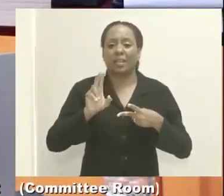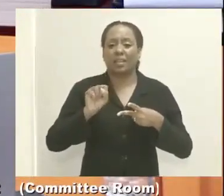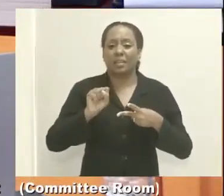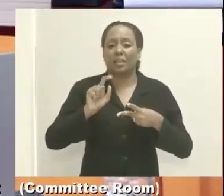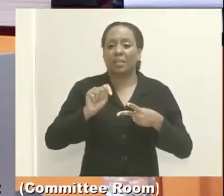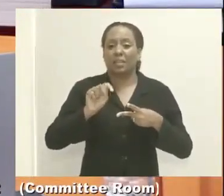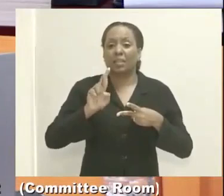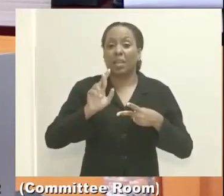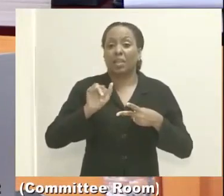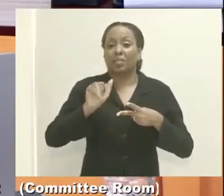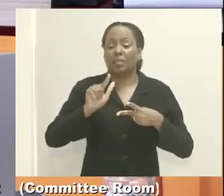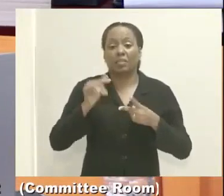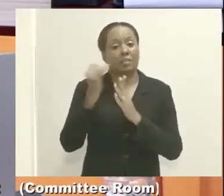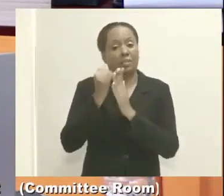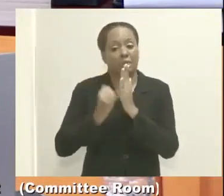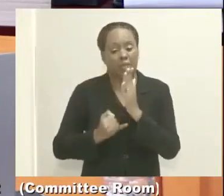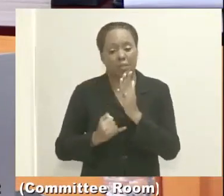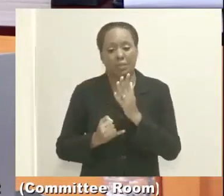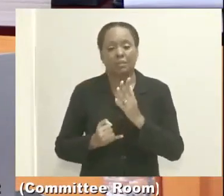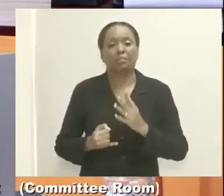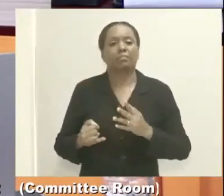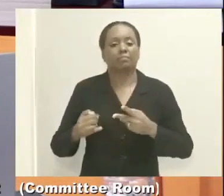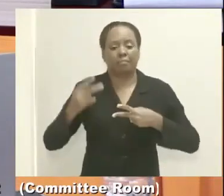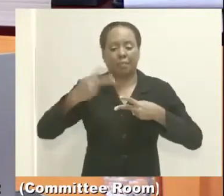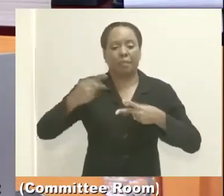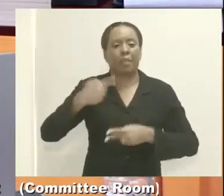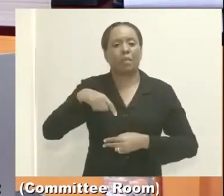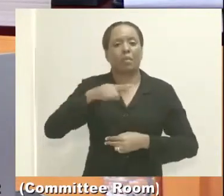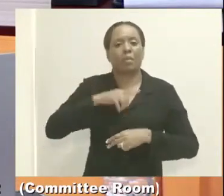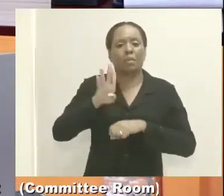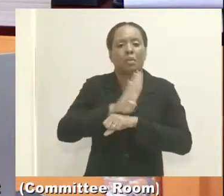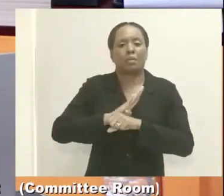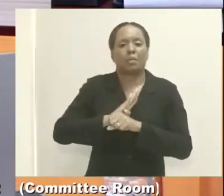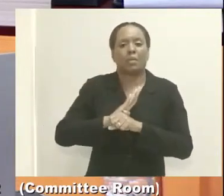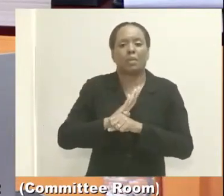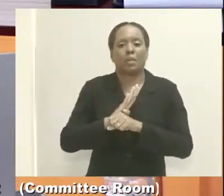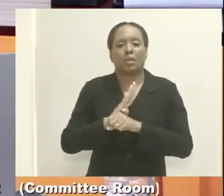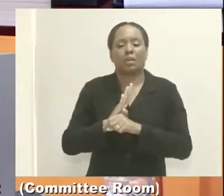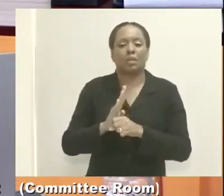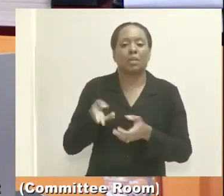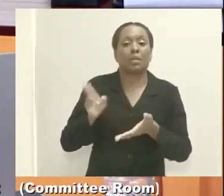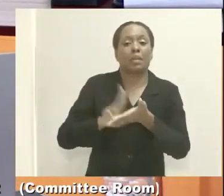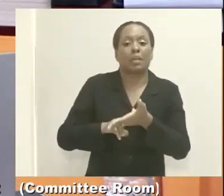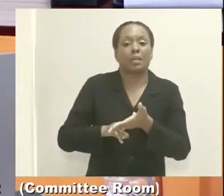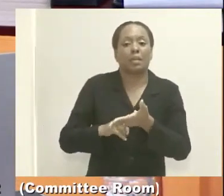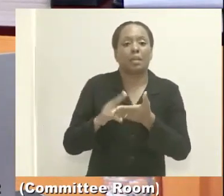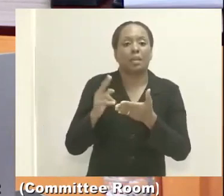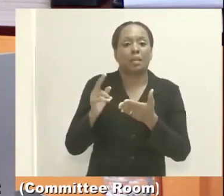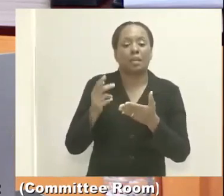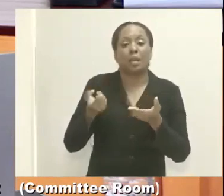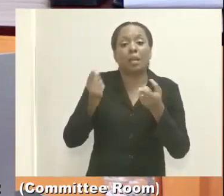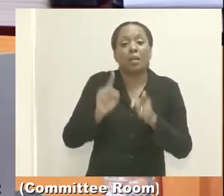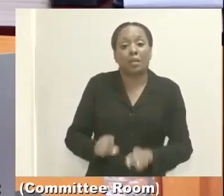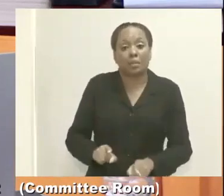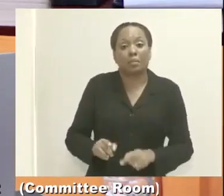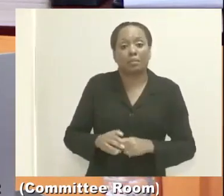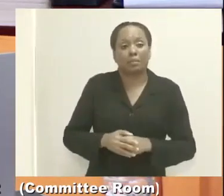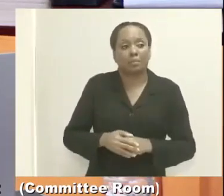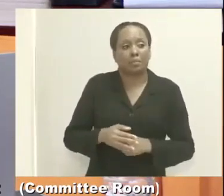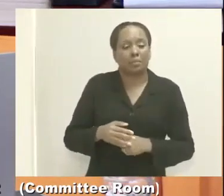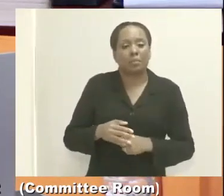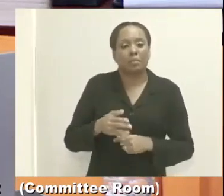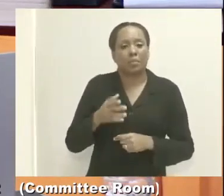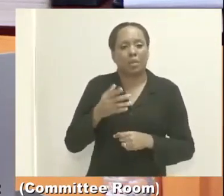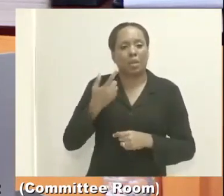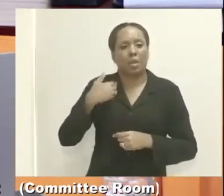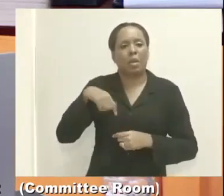Barbados has signed on to the TRIPS agreement, and one of the provisions of that agreement, in addition to